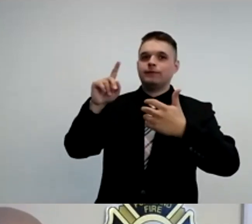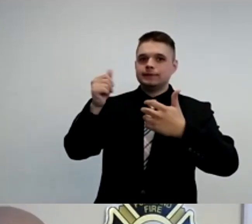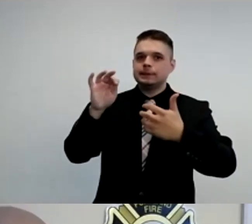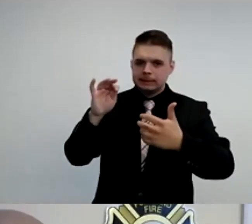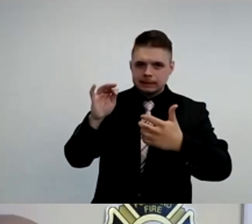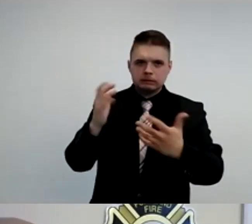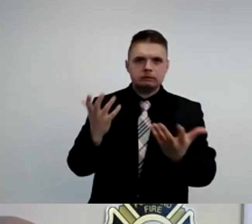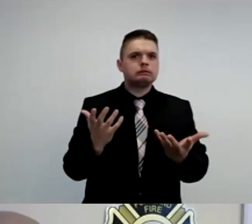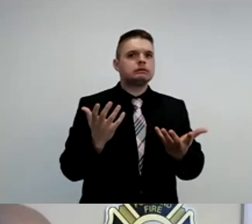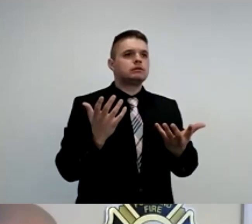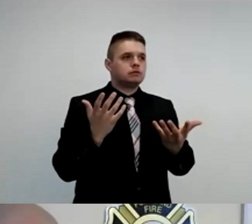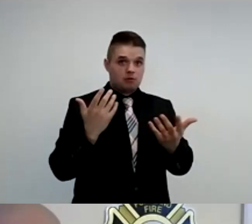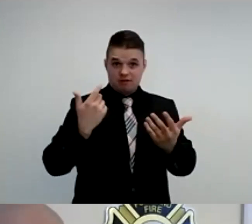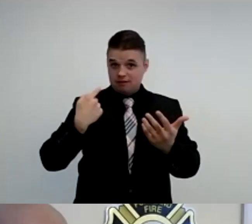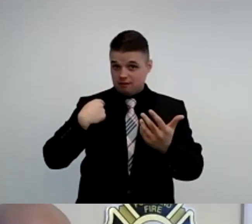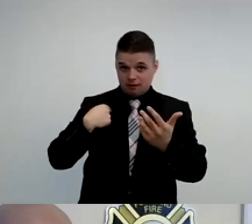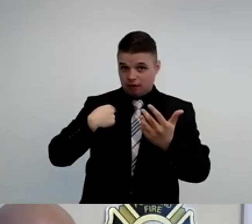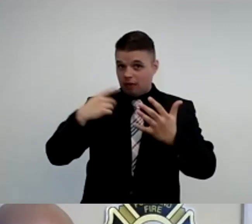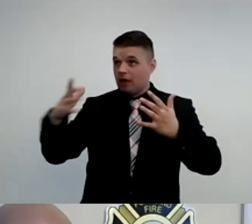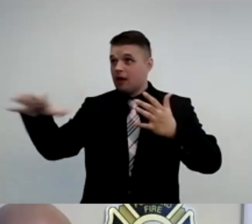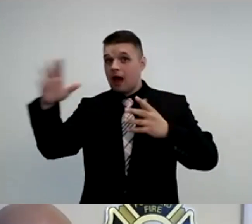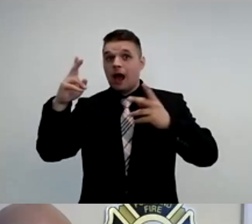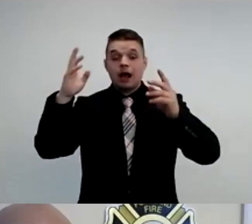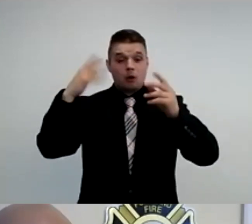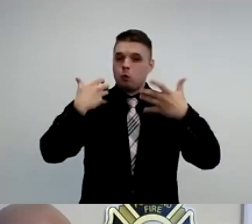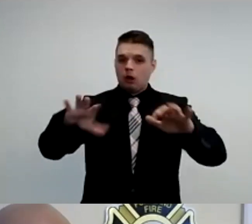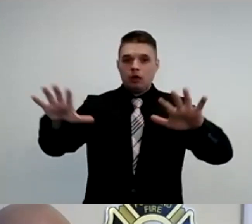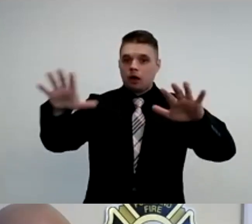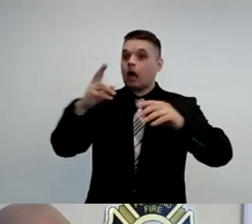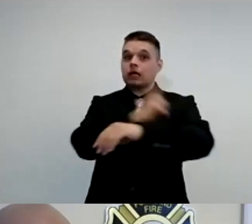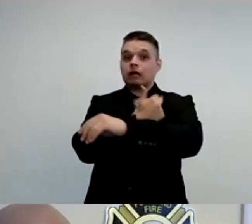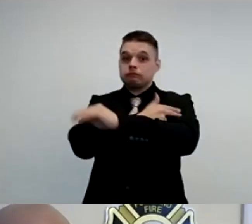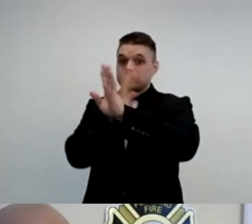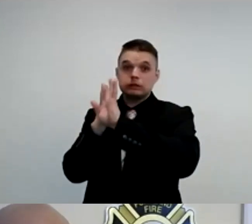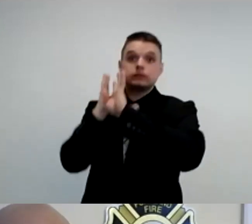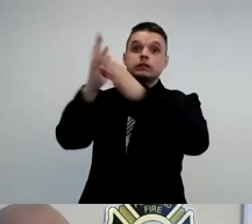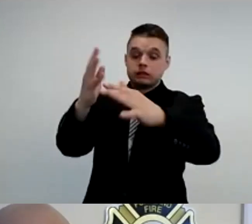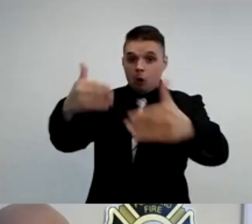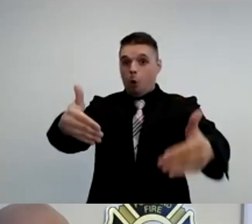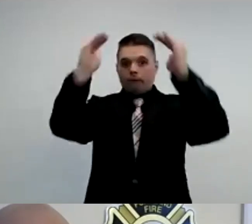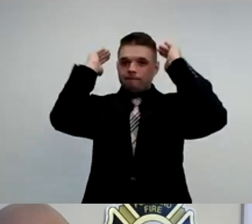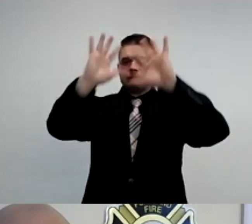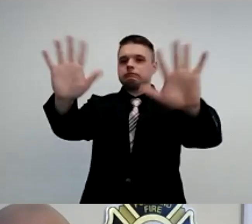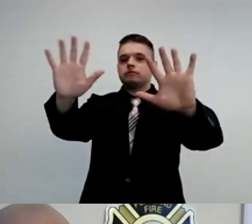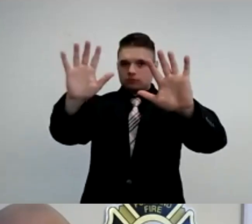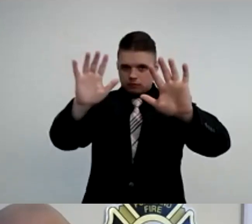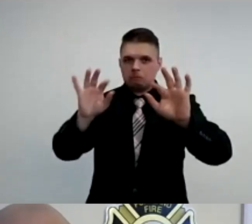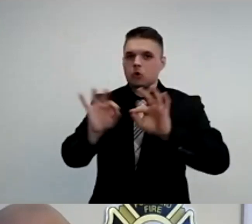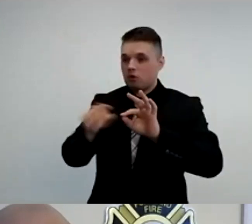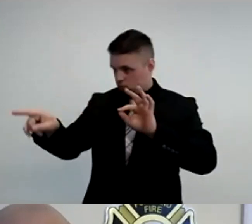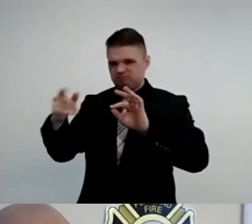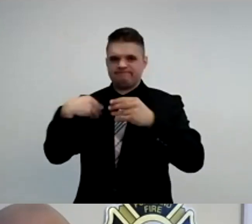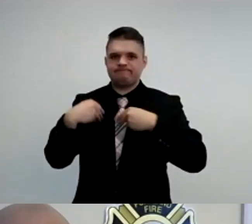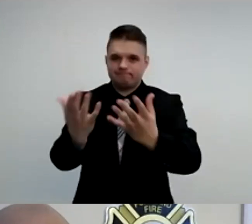where somebody's overrun, our hope is that if we can see a spike in usage of this tool